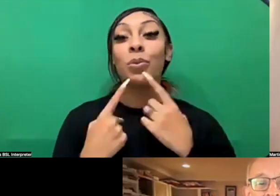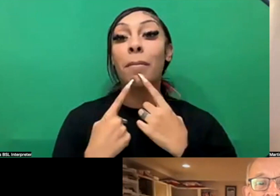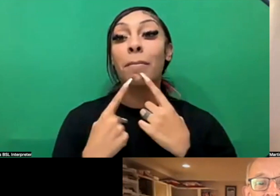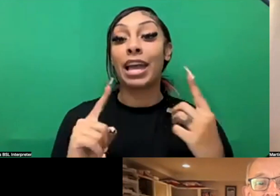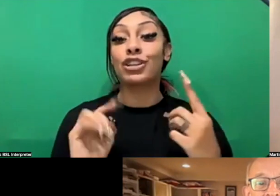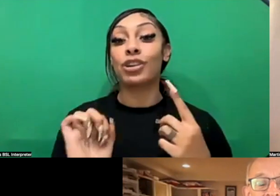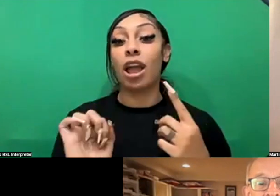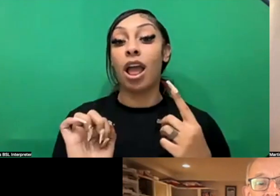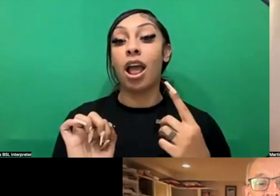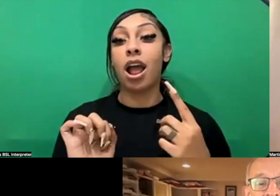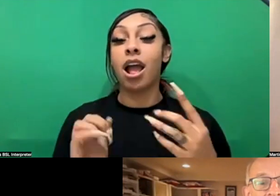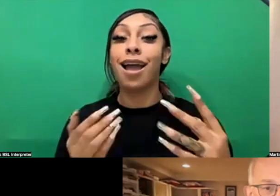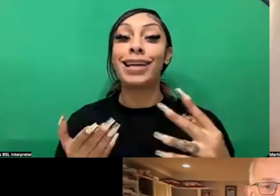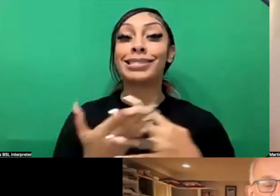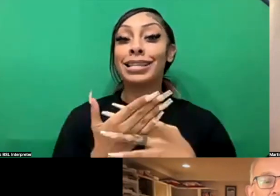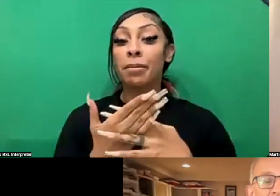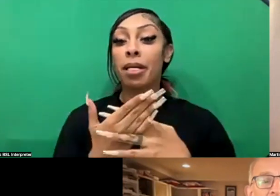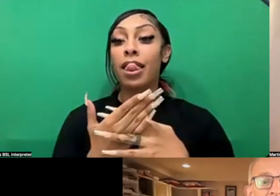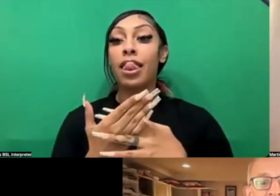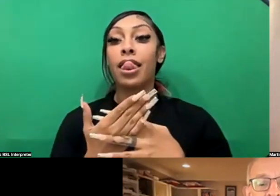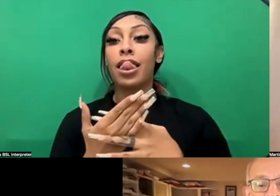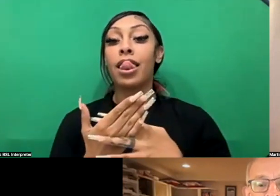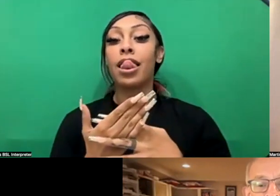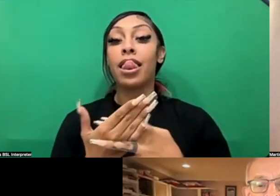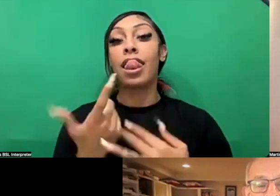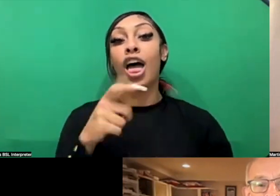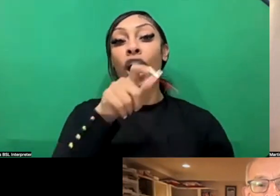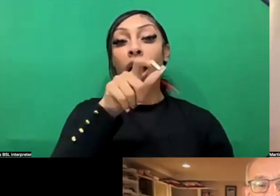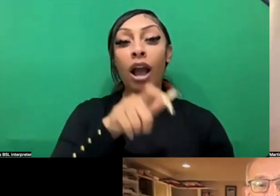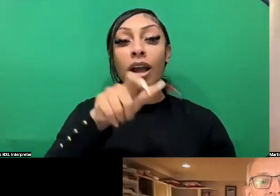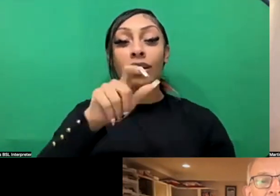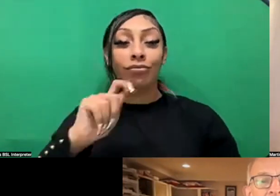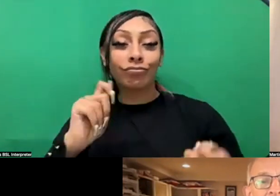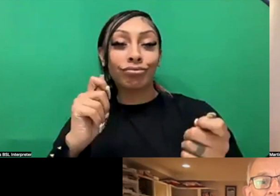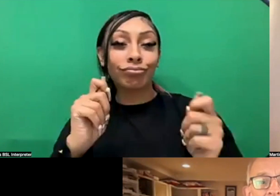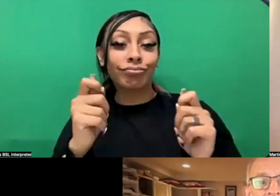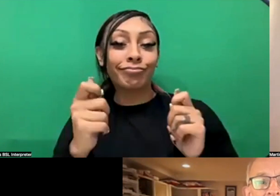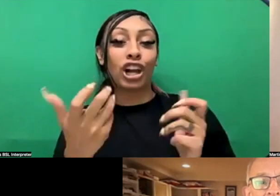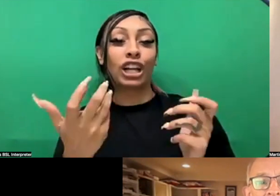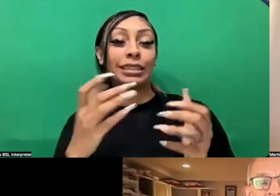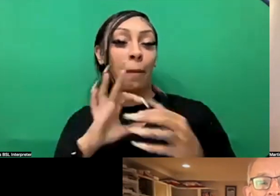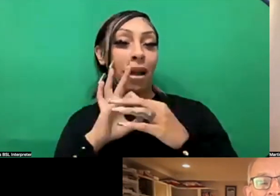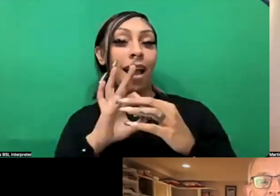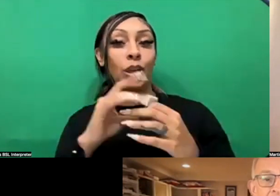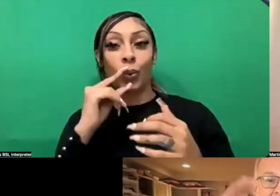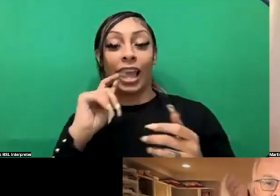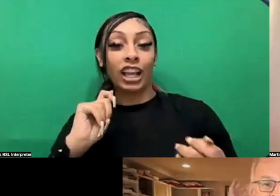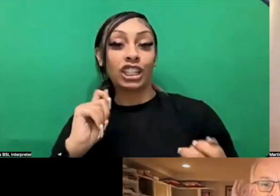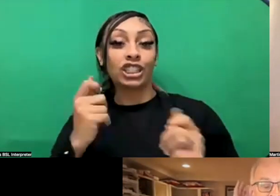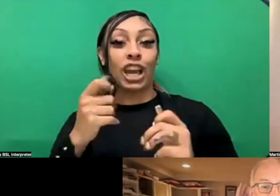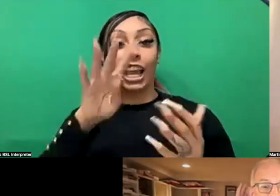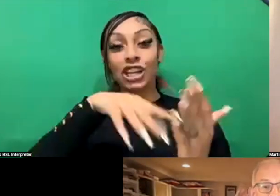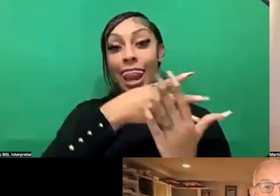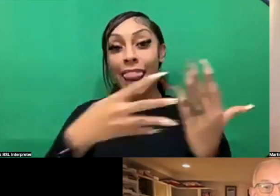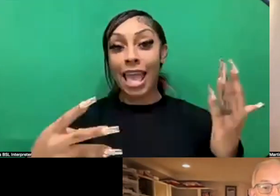in terms of accessibility, but also purely customization with the LinnStrument, is that you can change the layouts and colors